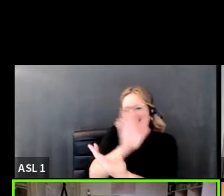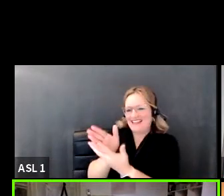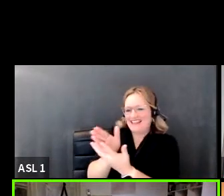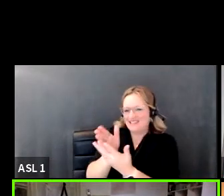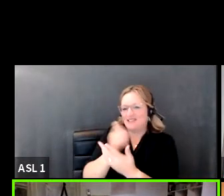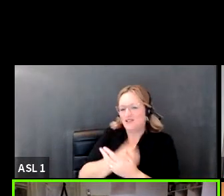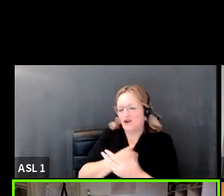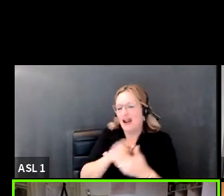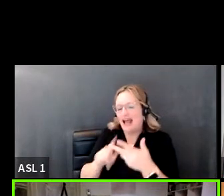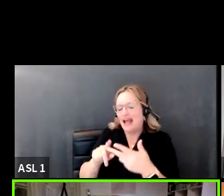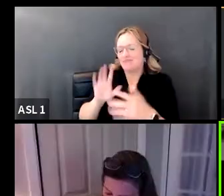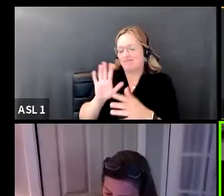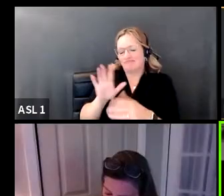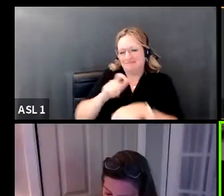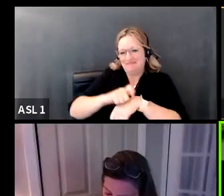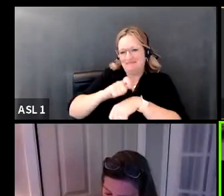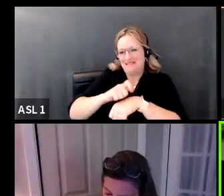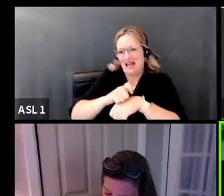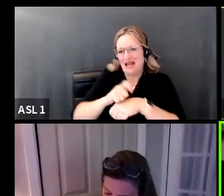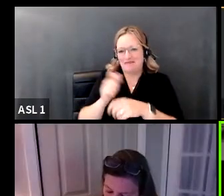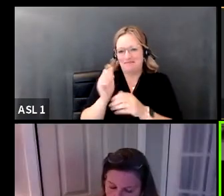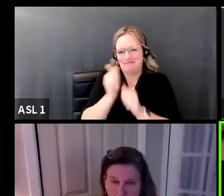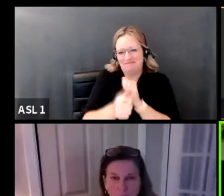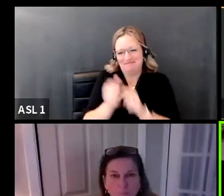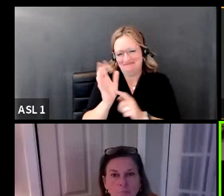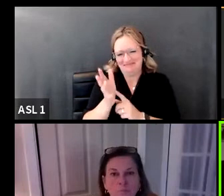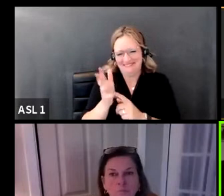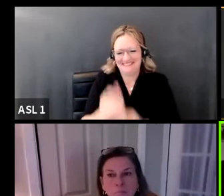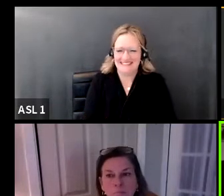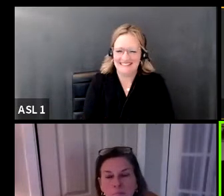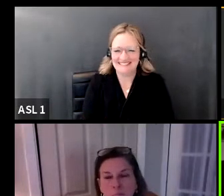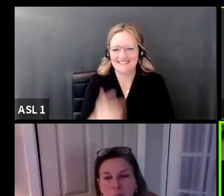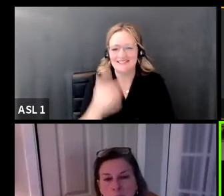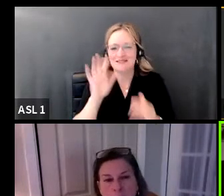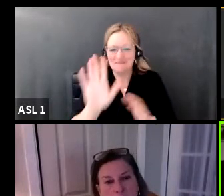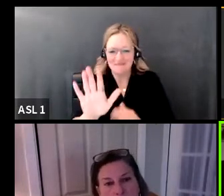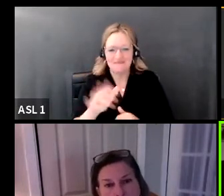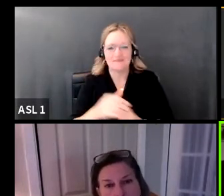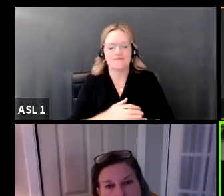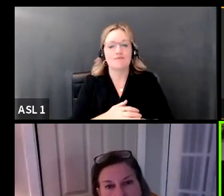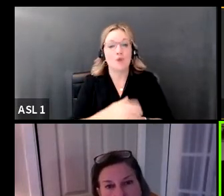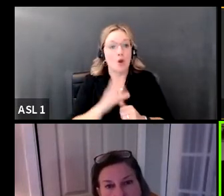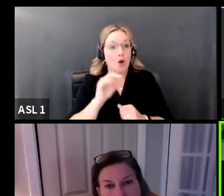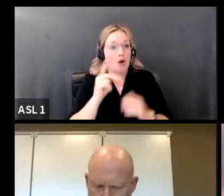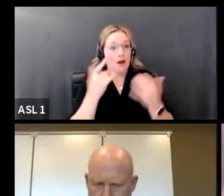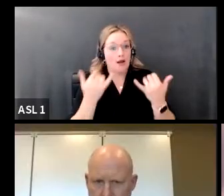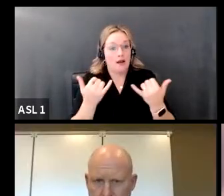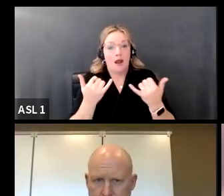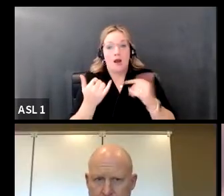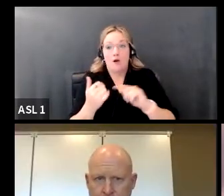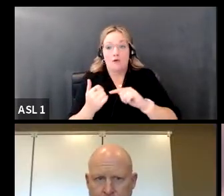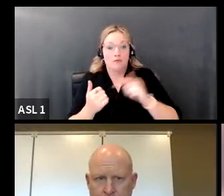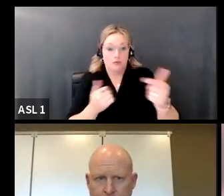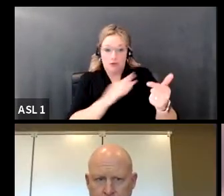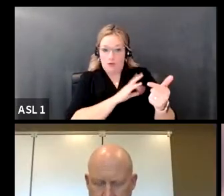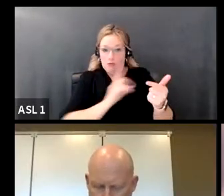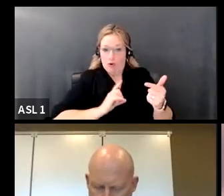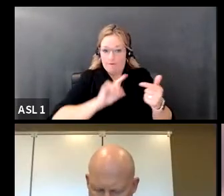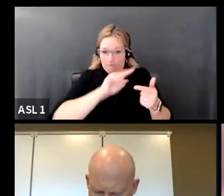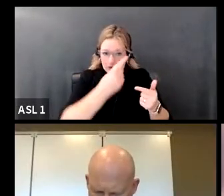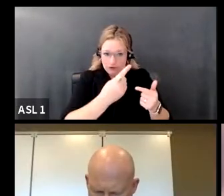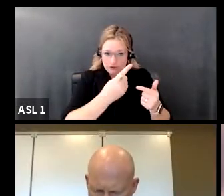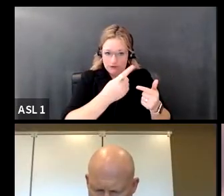uh we're a bit over five minutes now so i'll turn it to um first of all board members